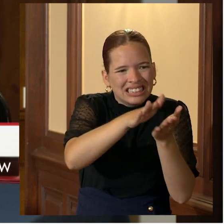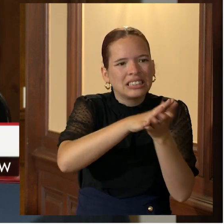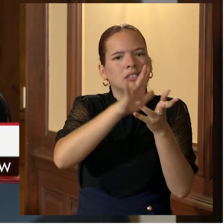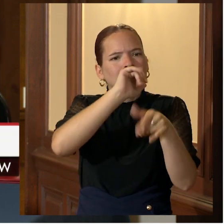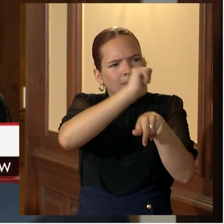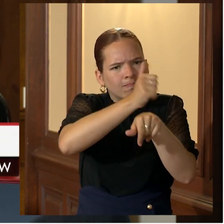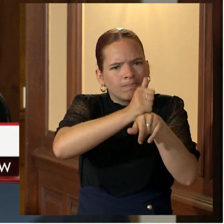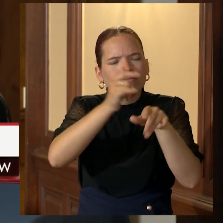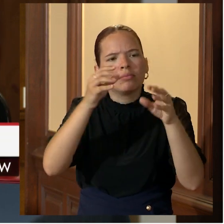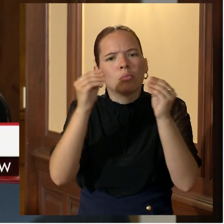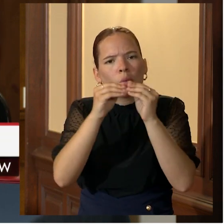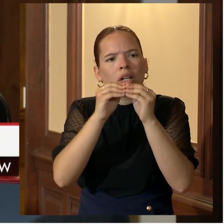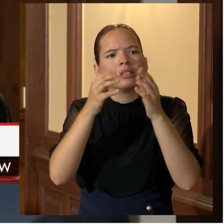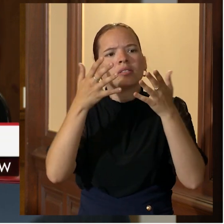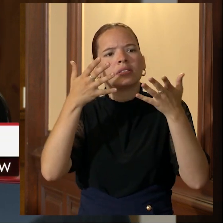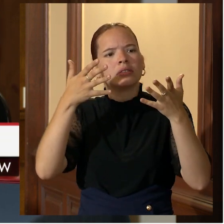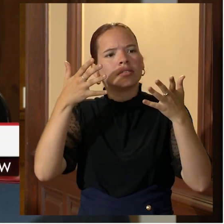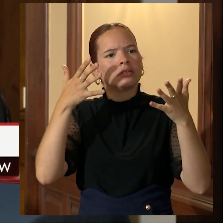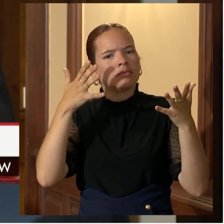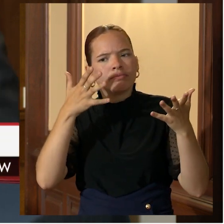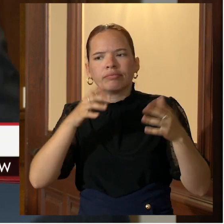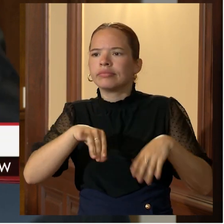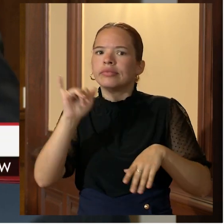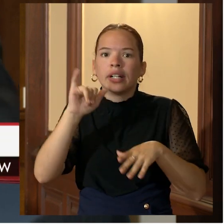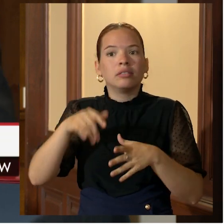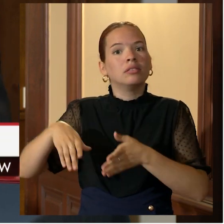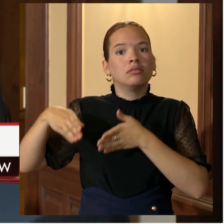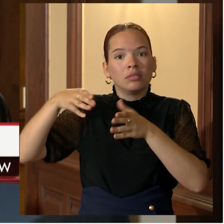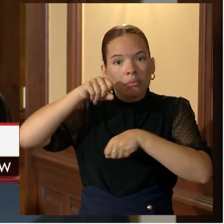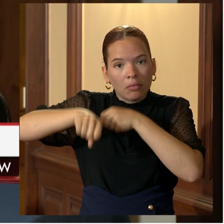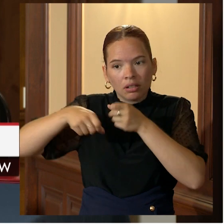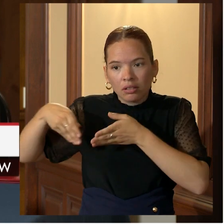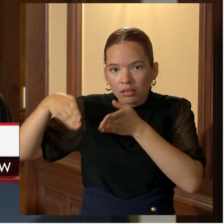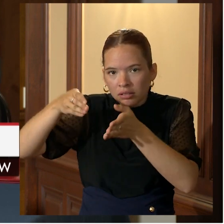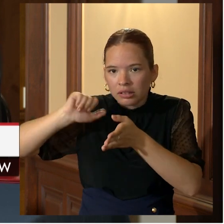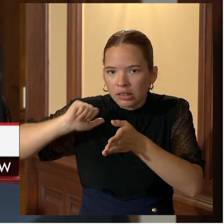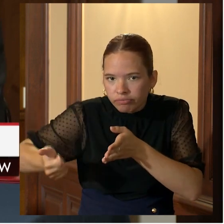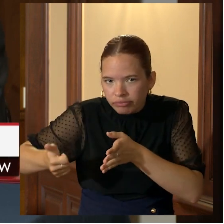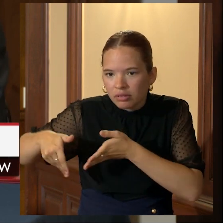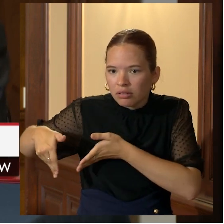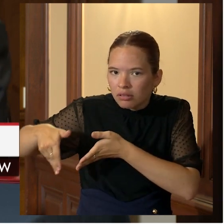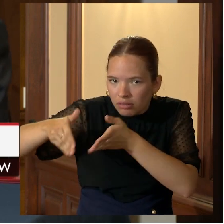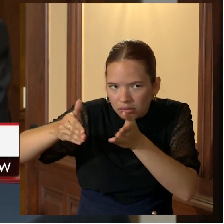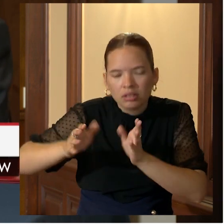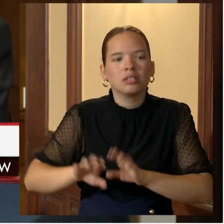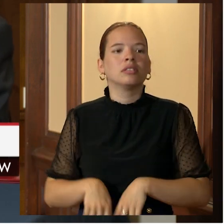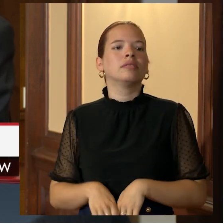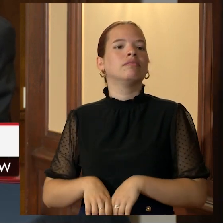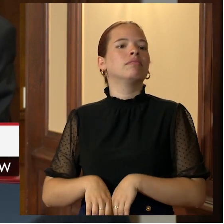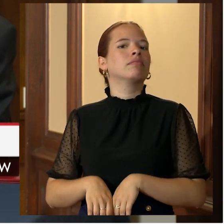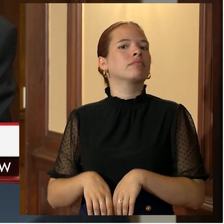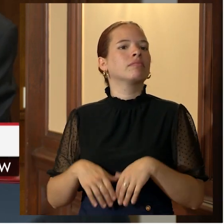Alliance with Rock Creek Parks to really find our ways to amplify what we do in this community.